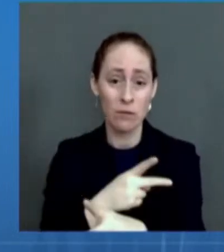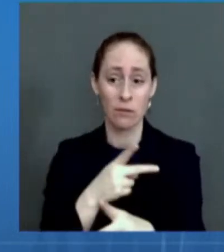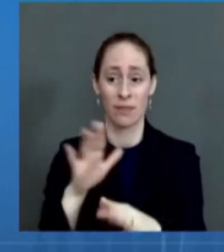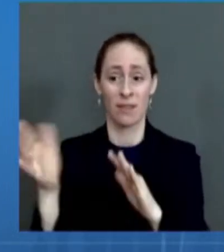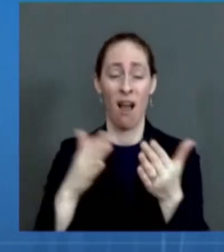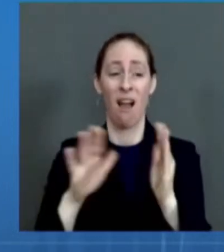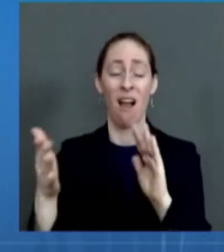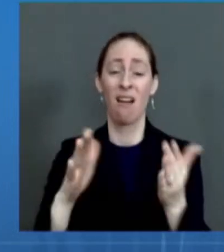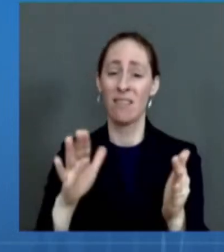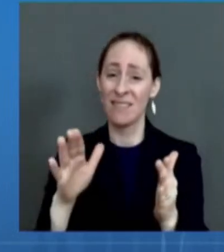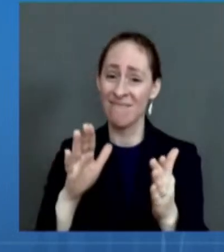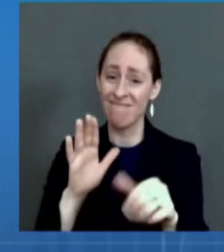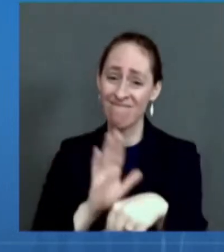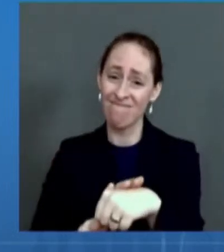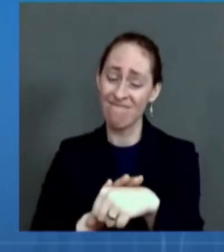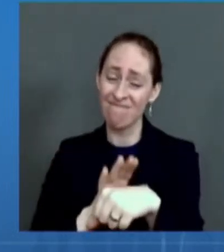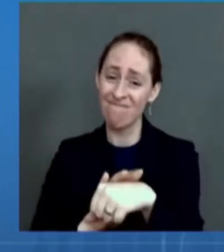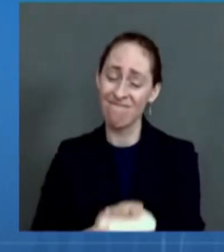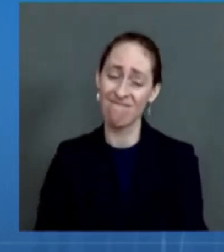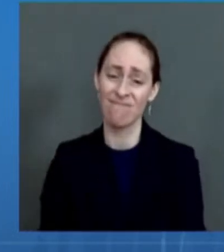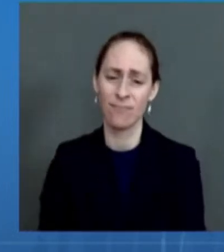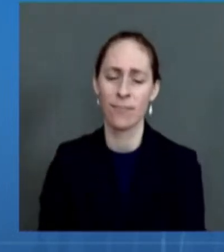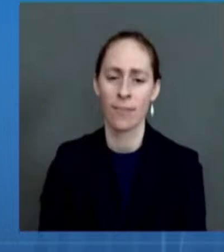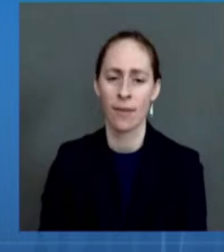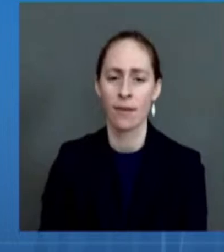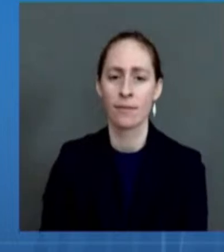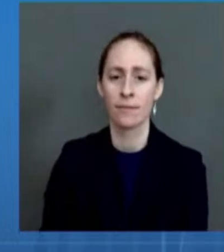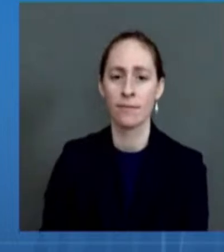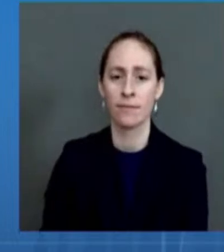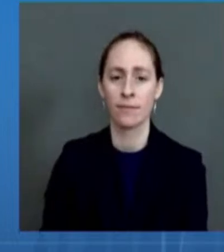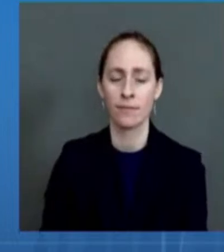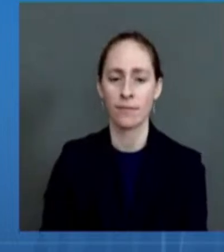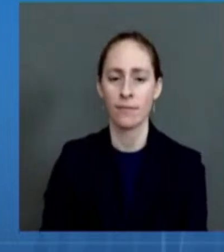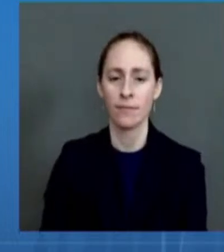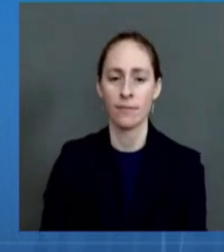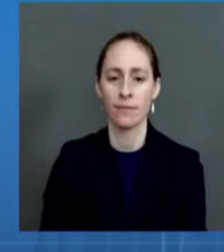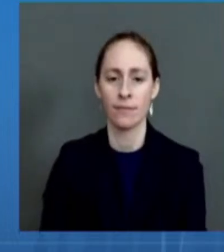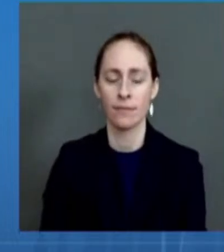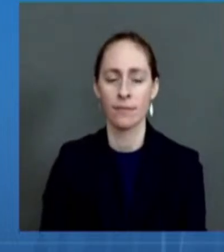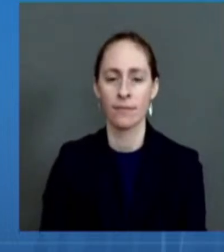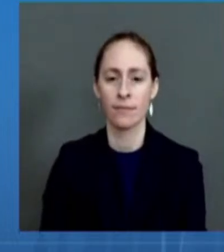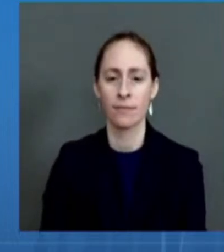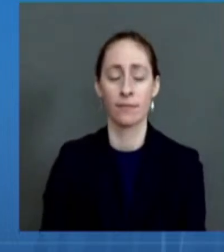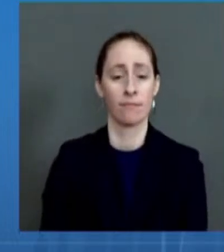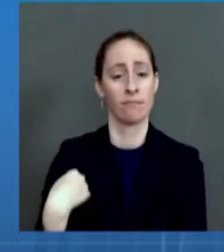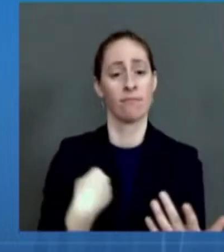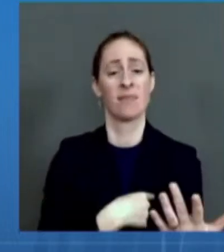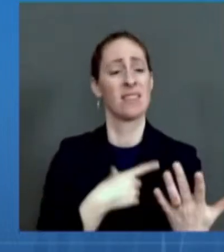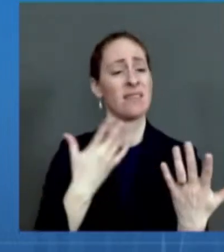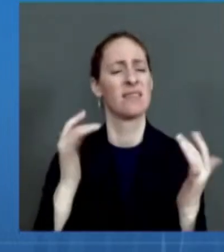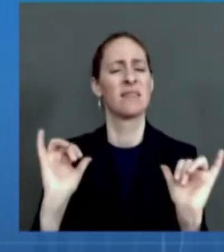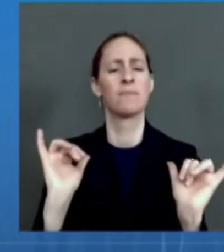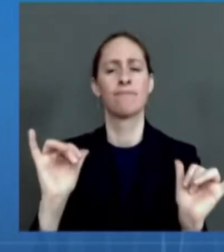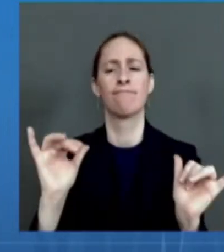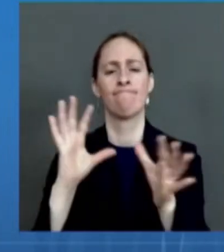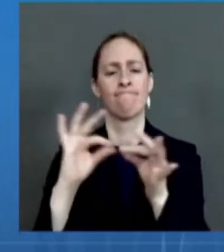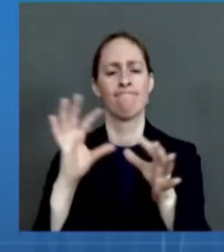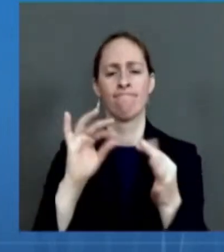is action you can take to protect yourself and your family. Wear a mask in public indoor